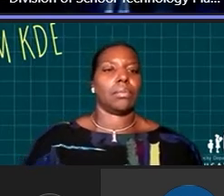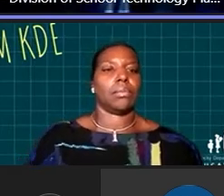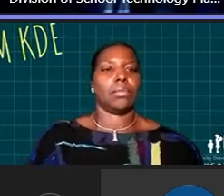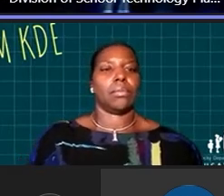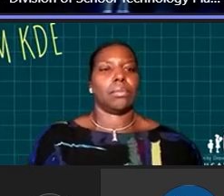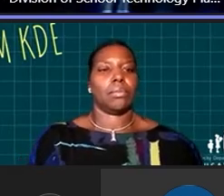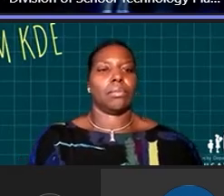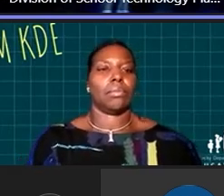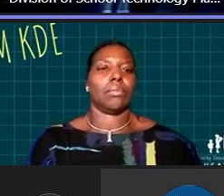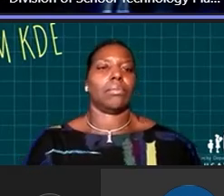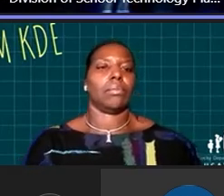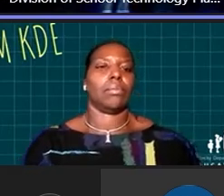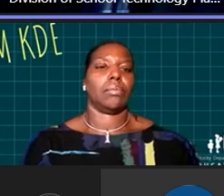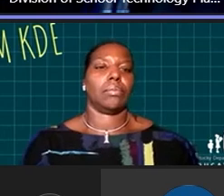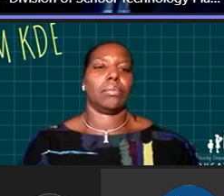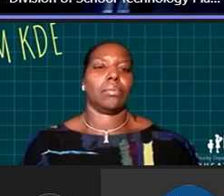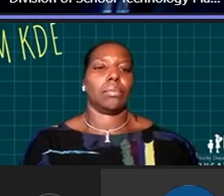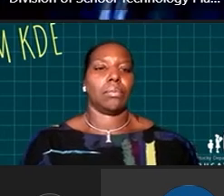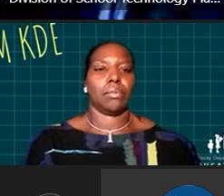to